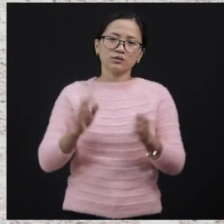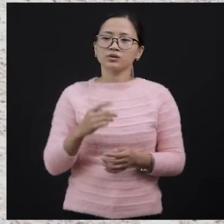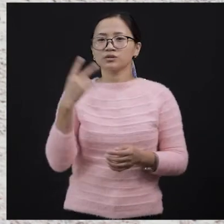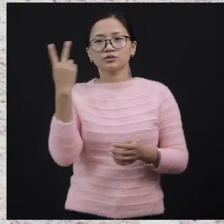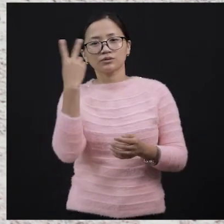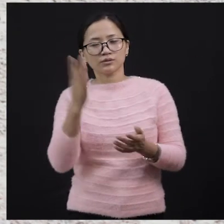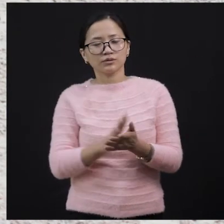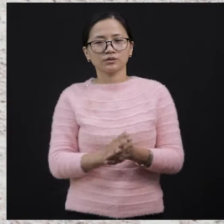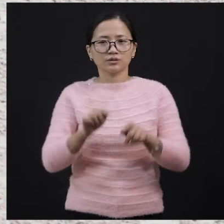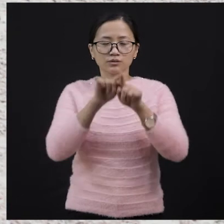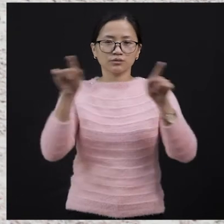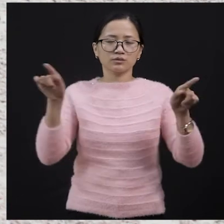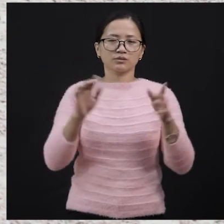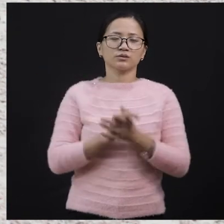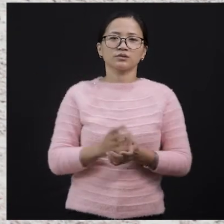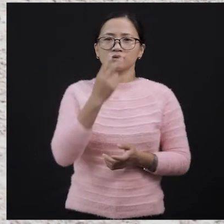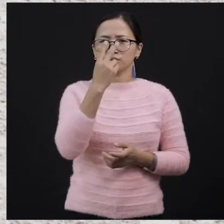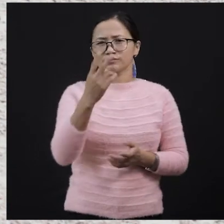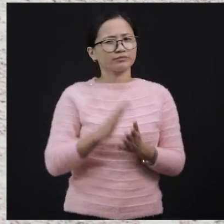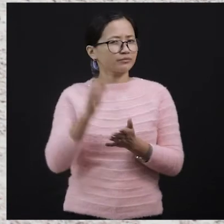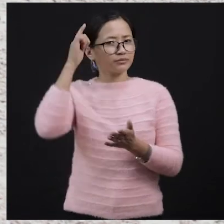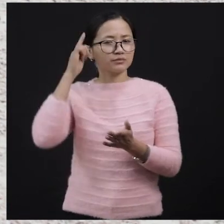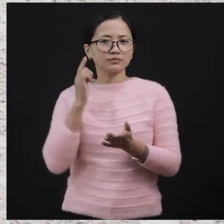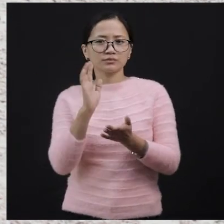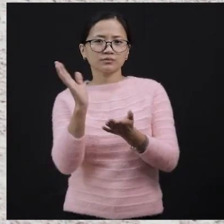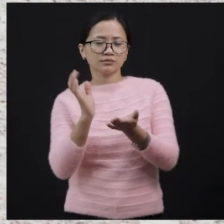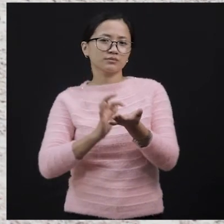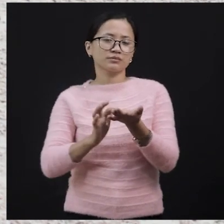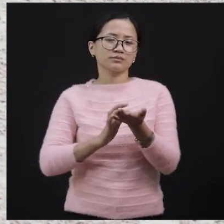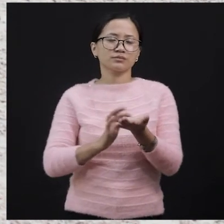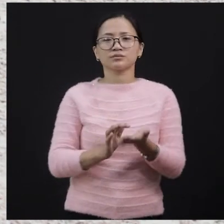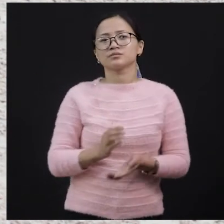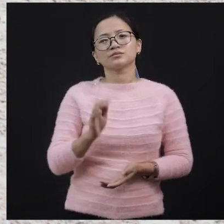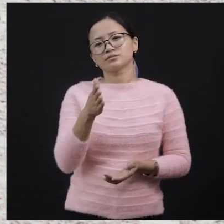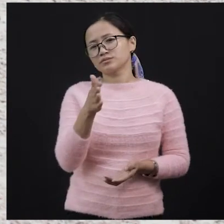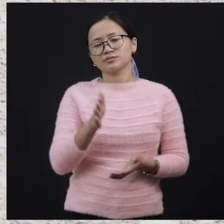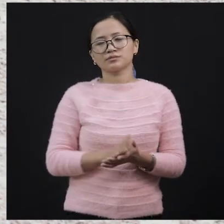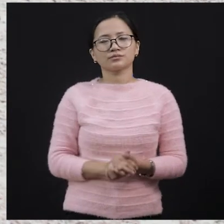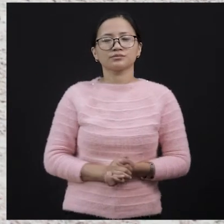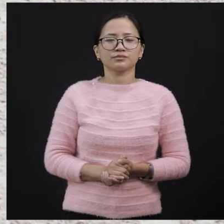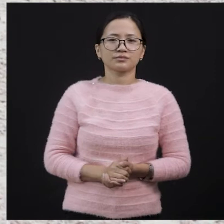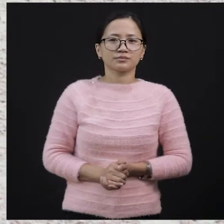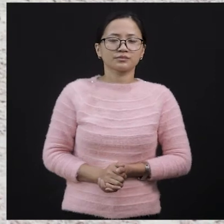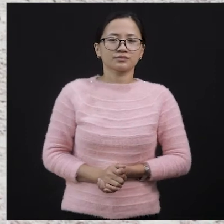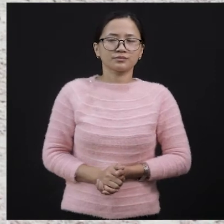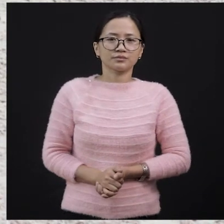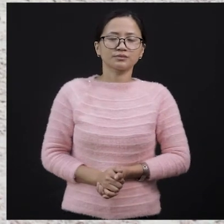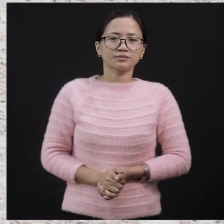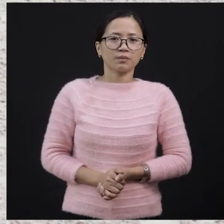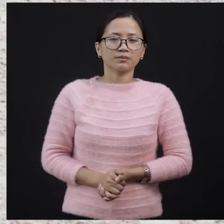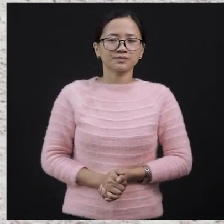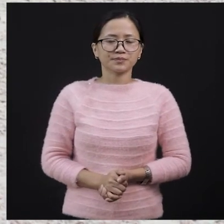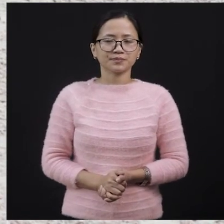line, a shadow, you will not see a shadow. Shadow will not be formed. Okay?